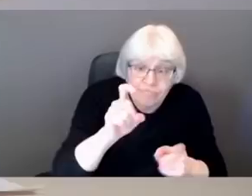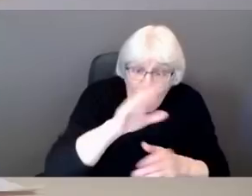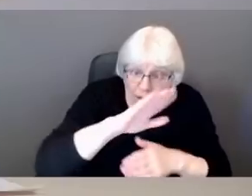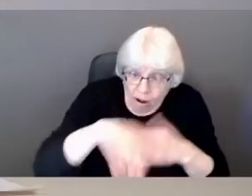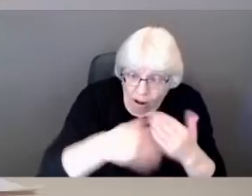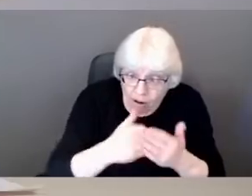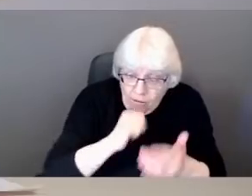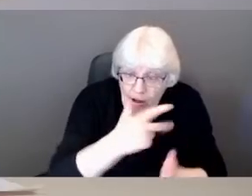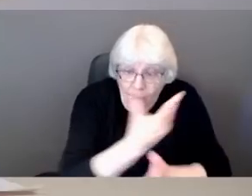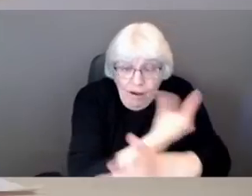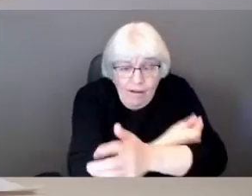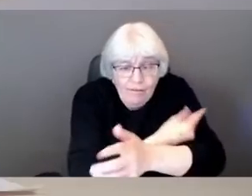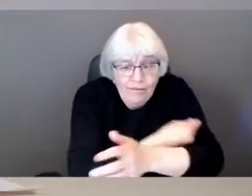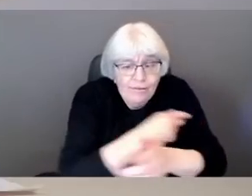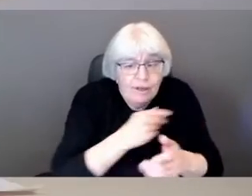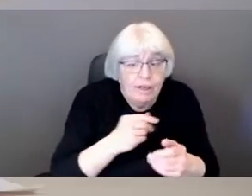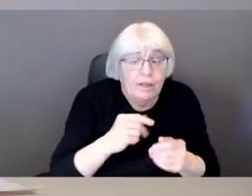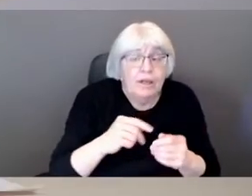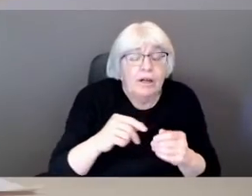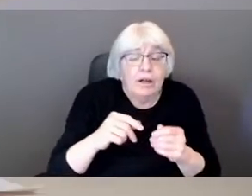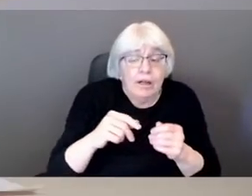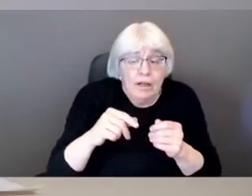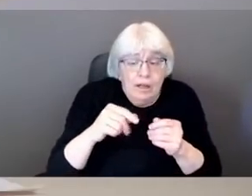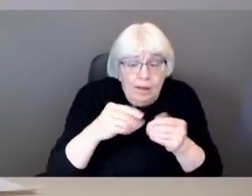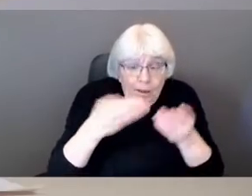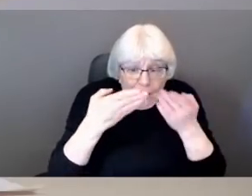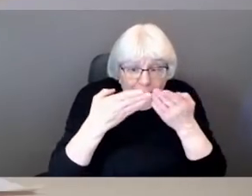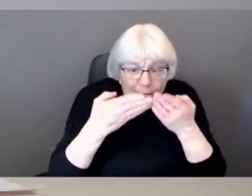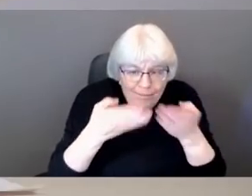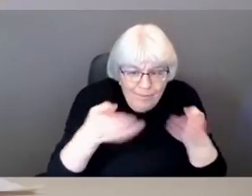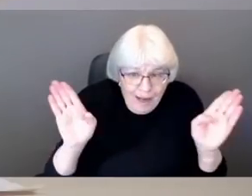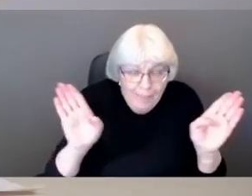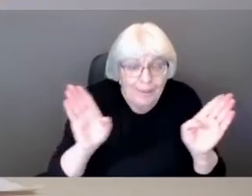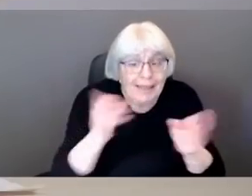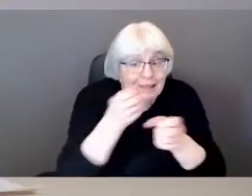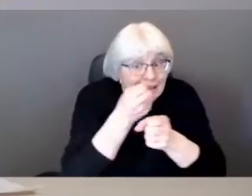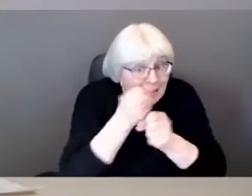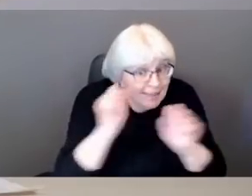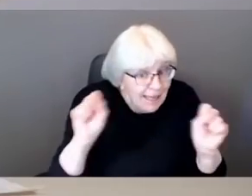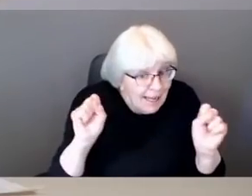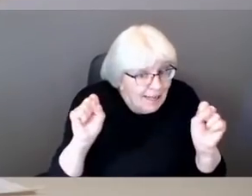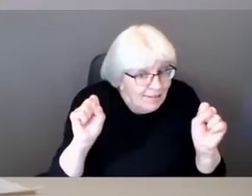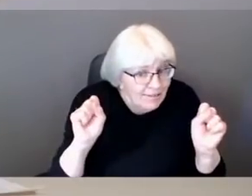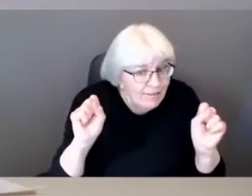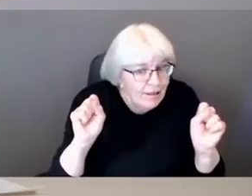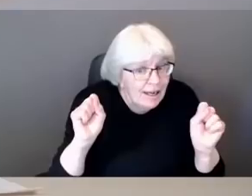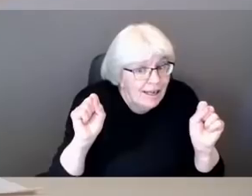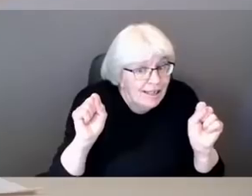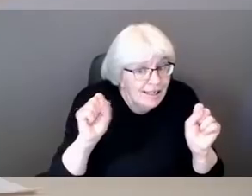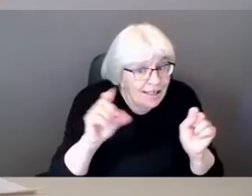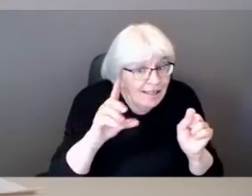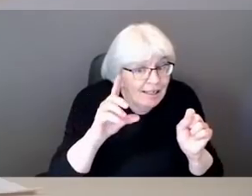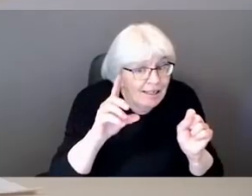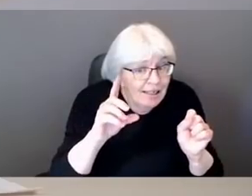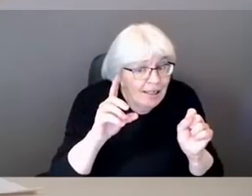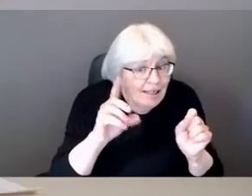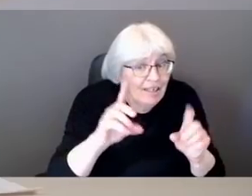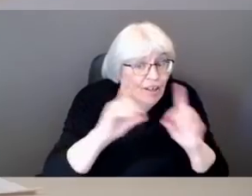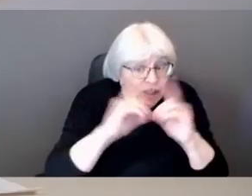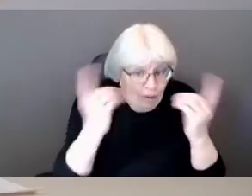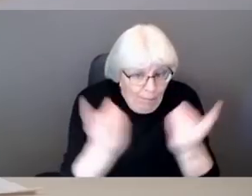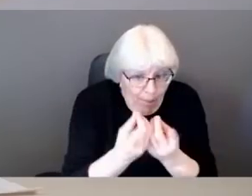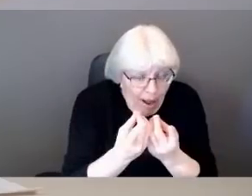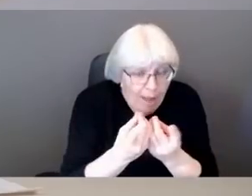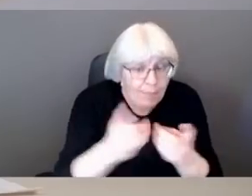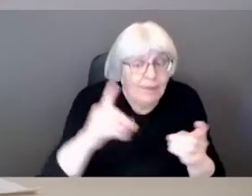and Public Safety also participate in the vaccinator test program, and I know I